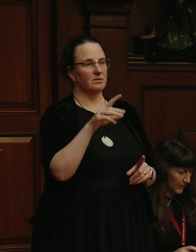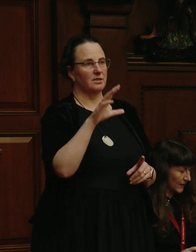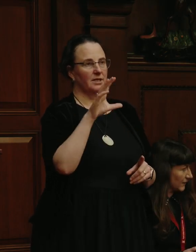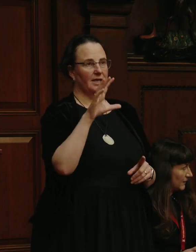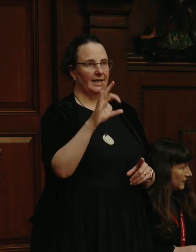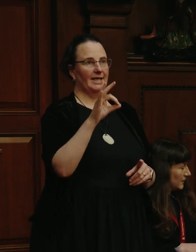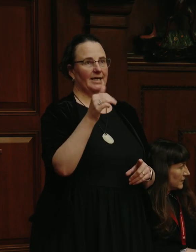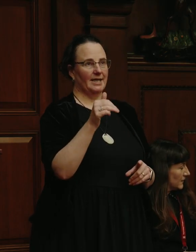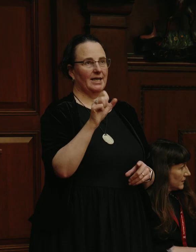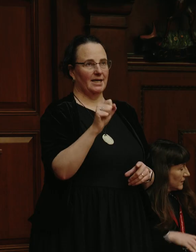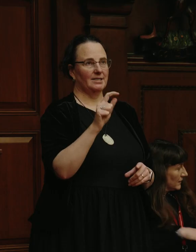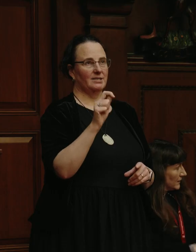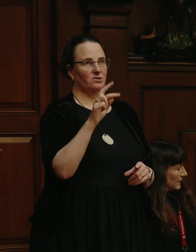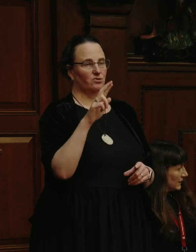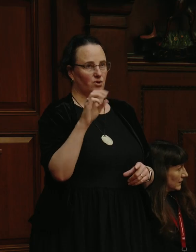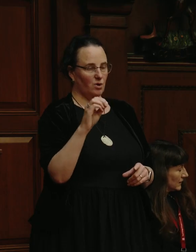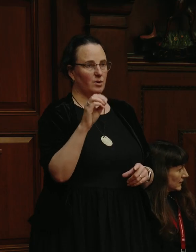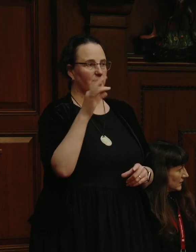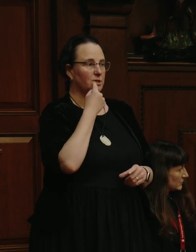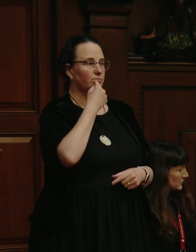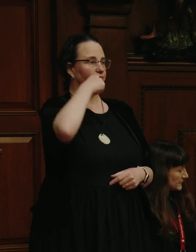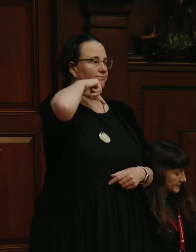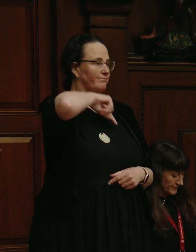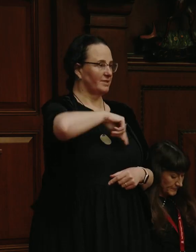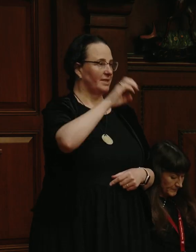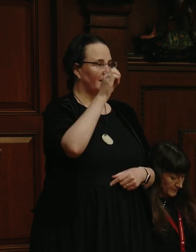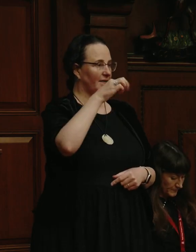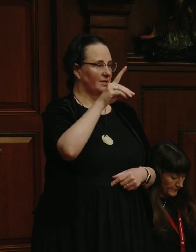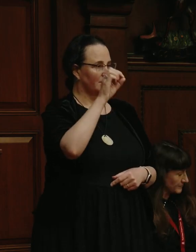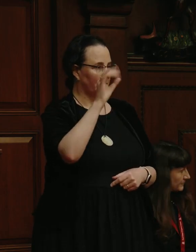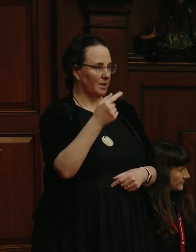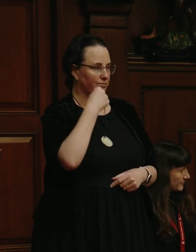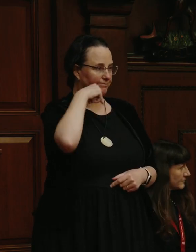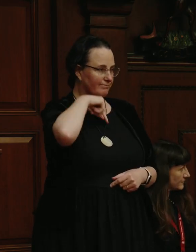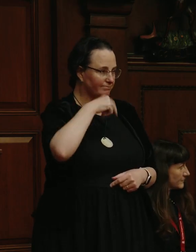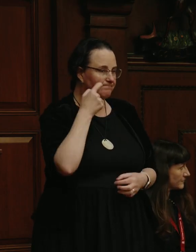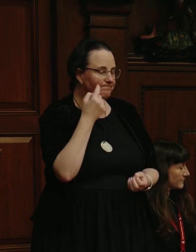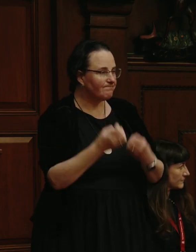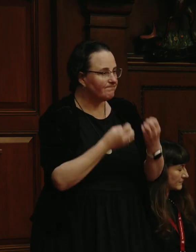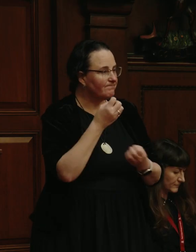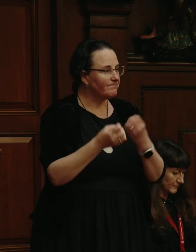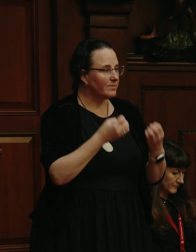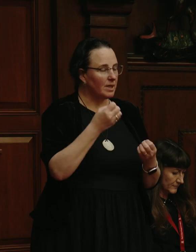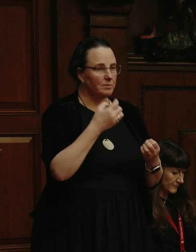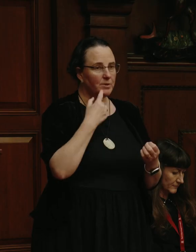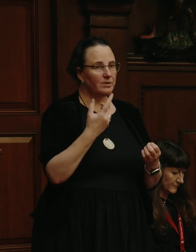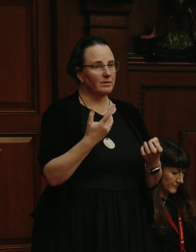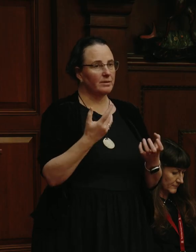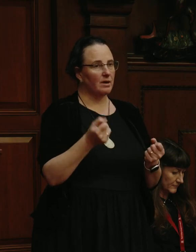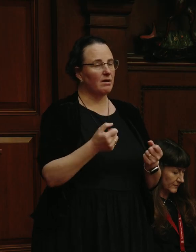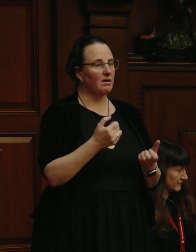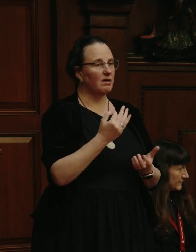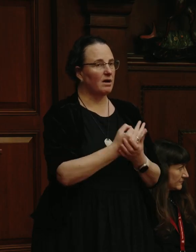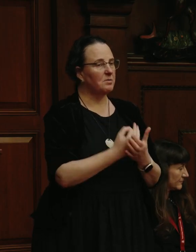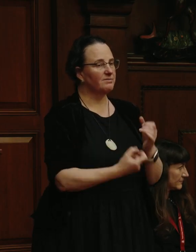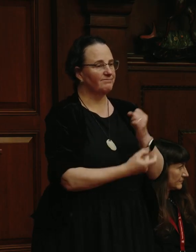do an endoscopy and have a look down. But gastro symptoms are really, really common, and they are present in autoimmune patients.